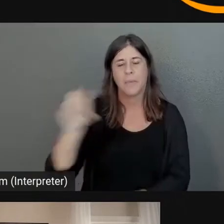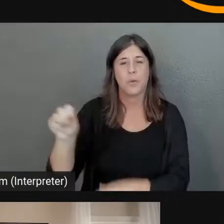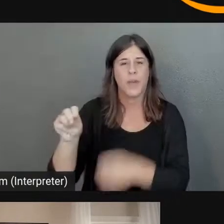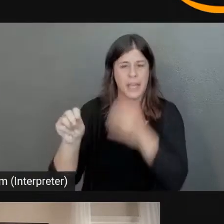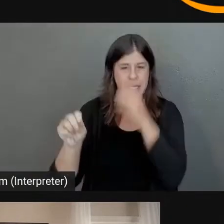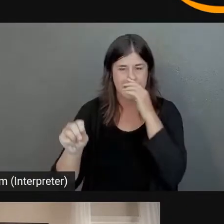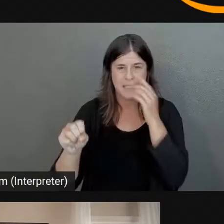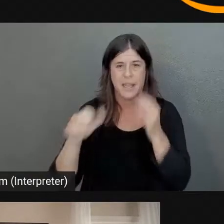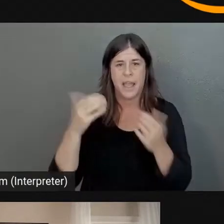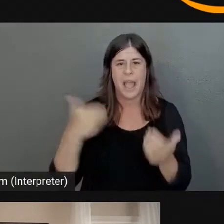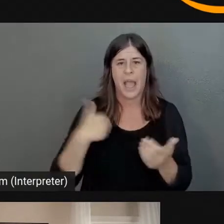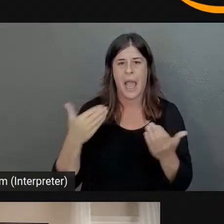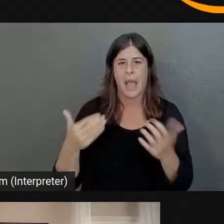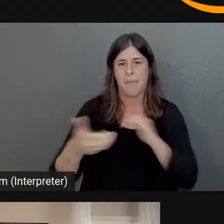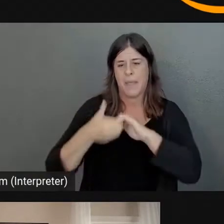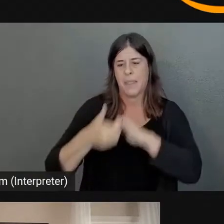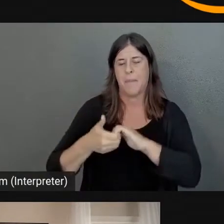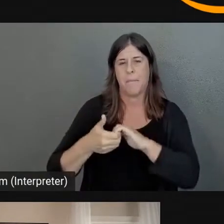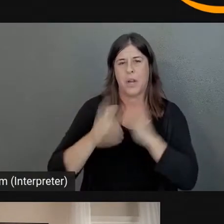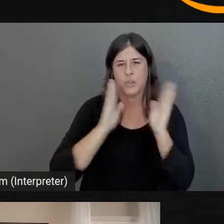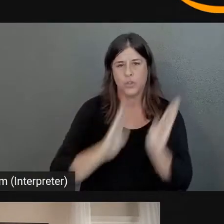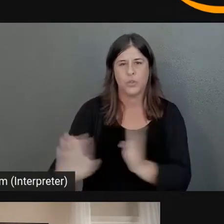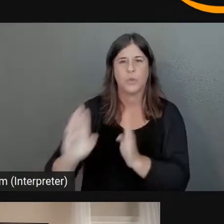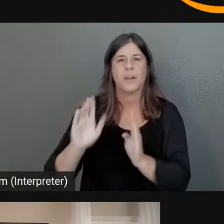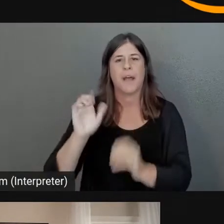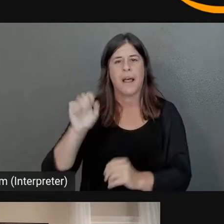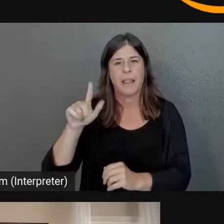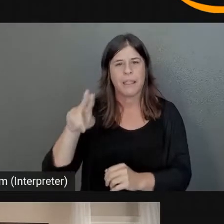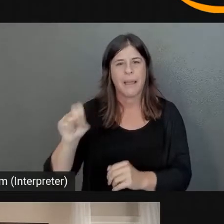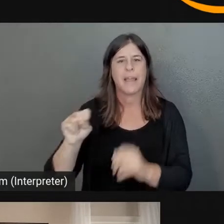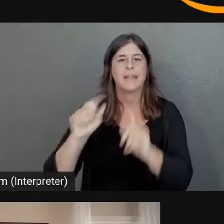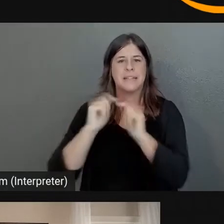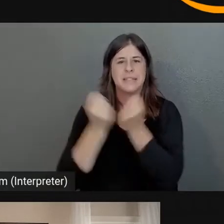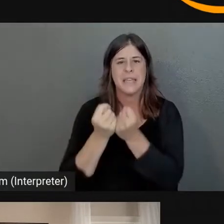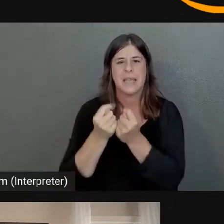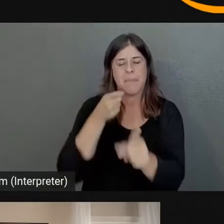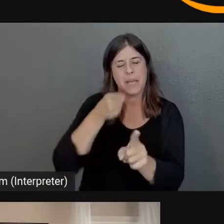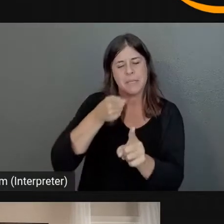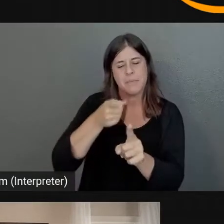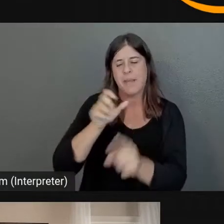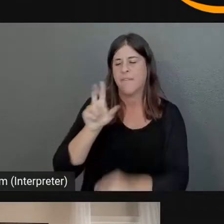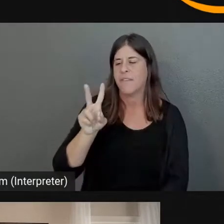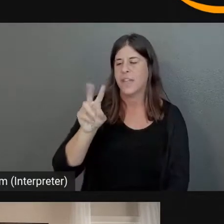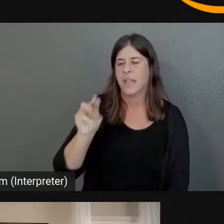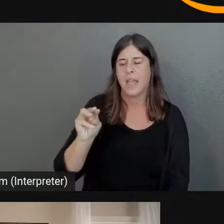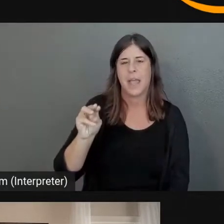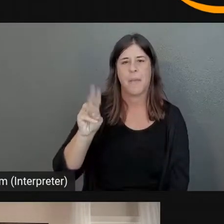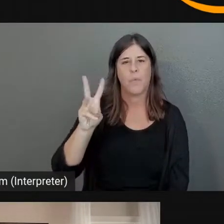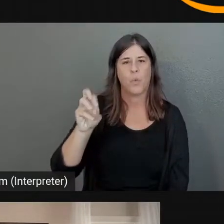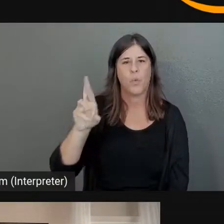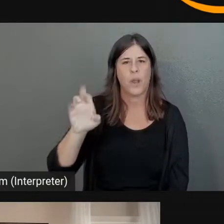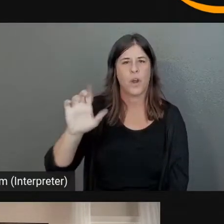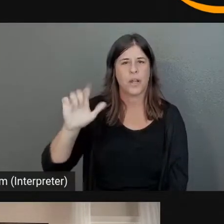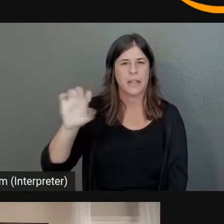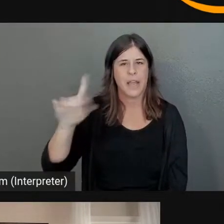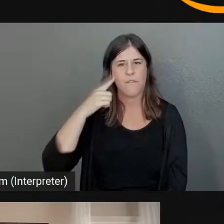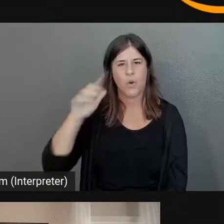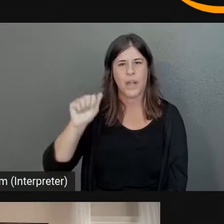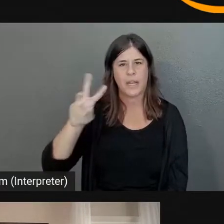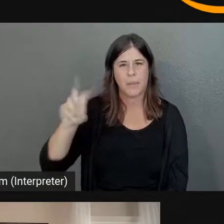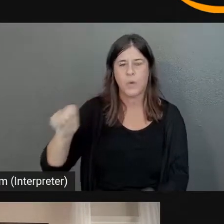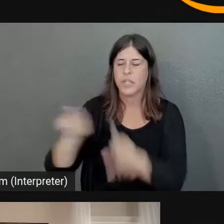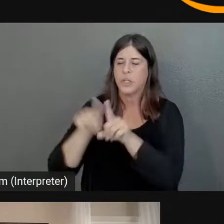I'm in the partner strategic alliance team. I specialize around VMware Cloud on AWS, as well as